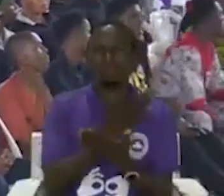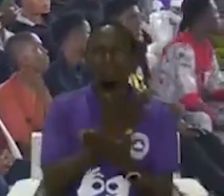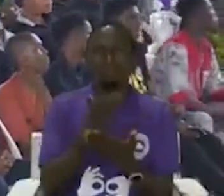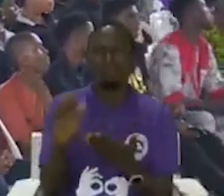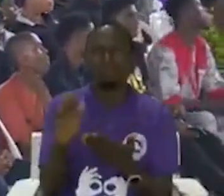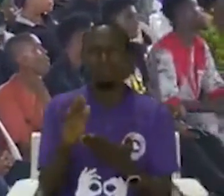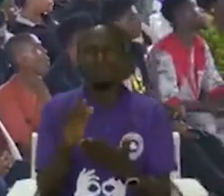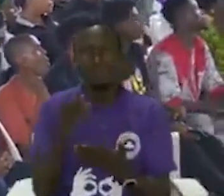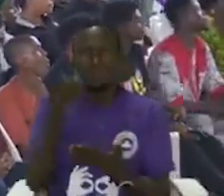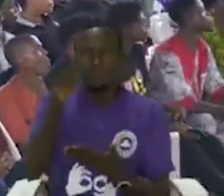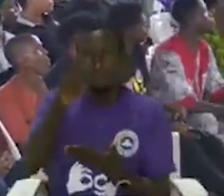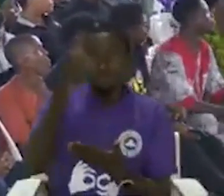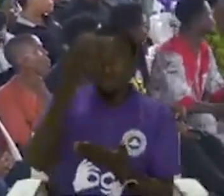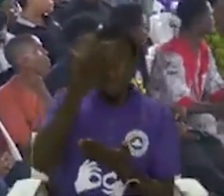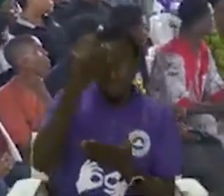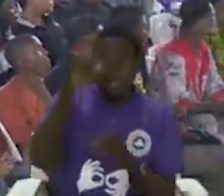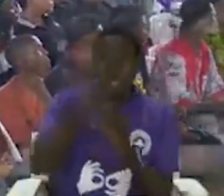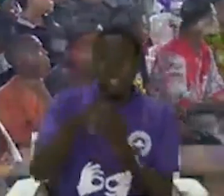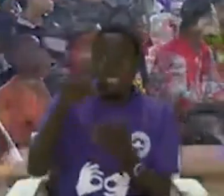You know, in this kingdom,